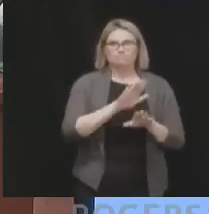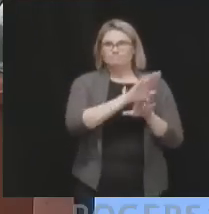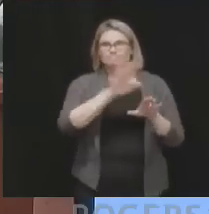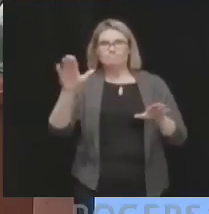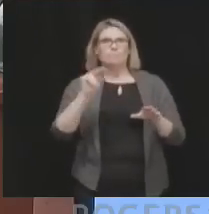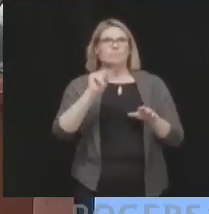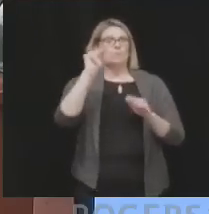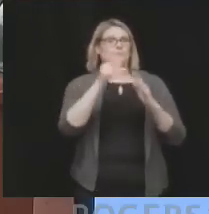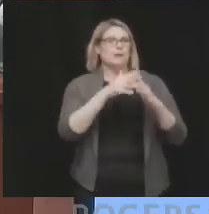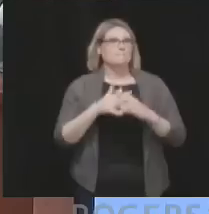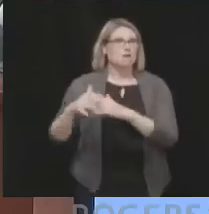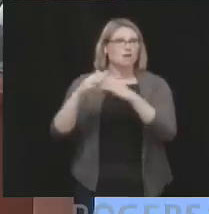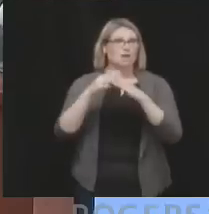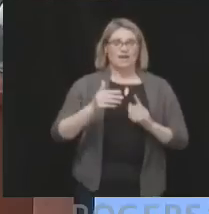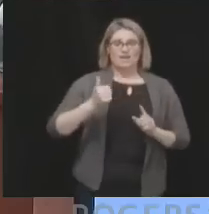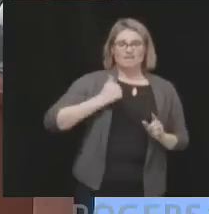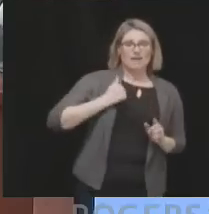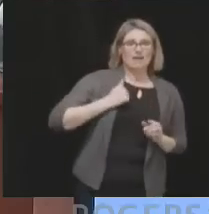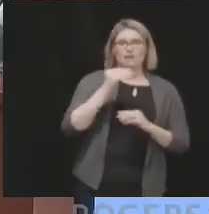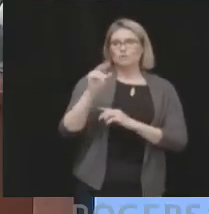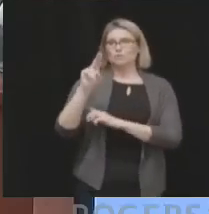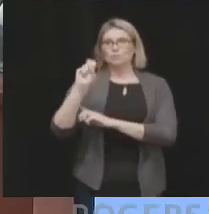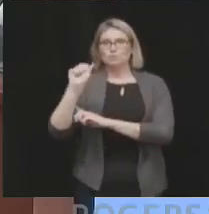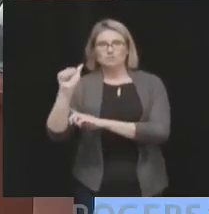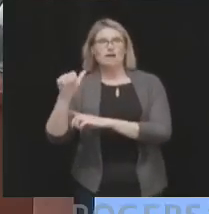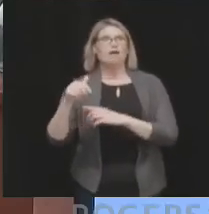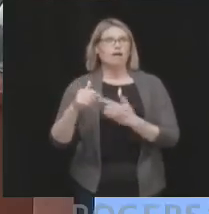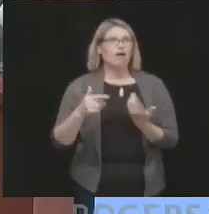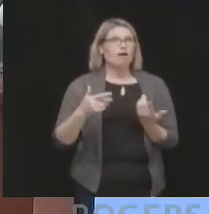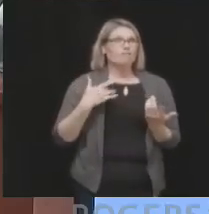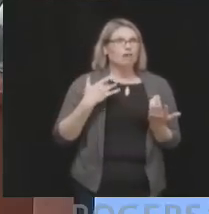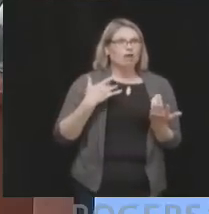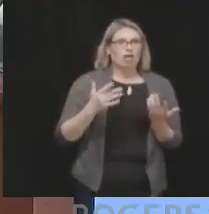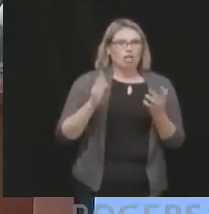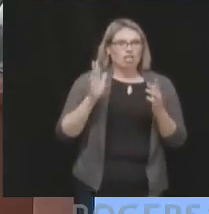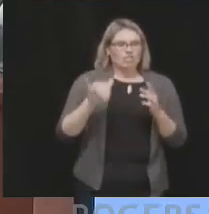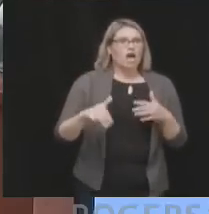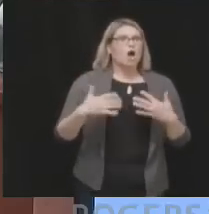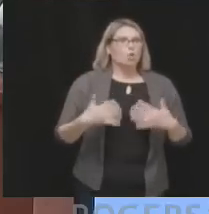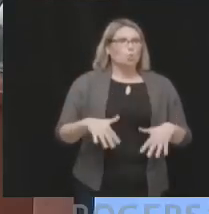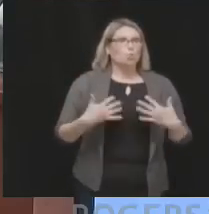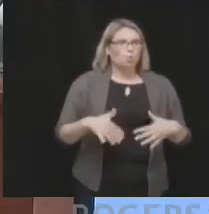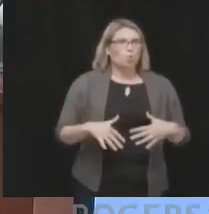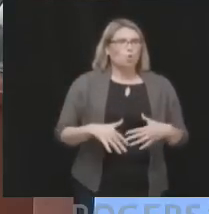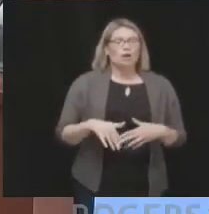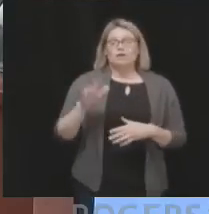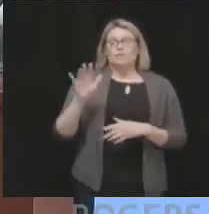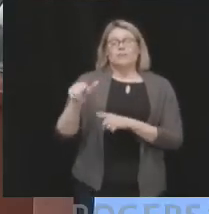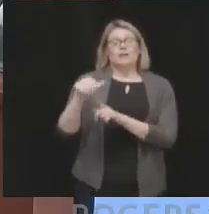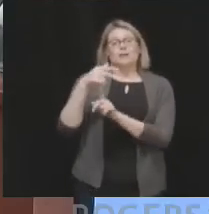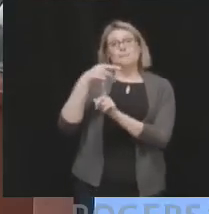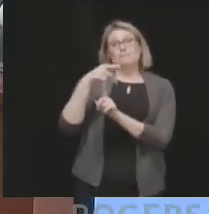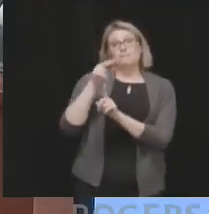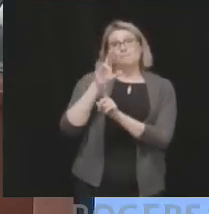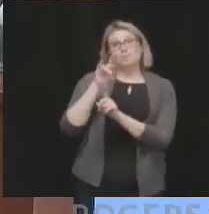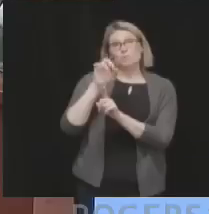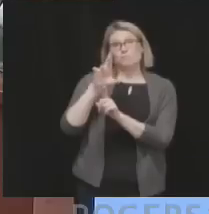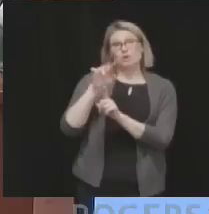four different viewpoints in the meetings. And I think the fact that government moved